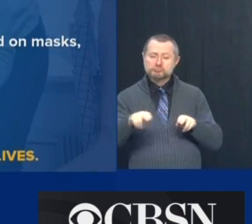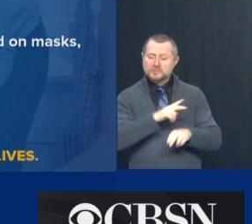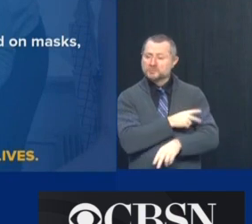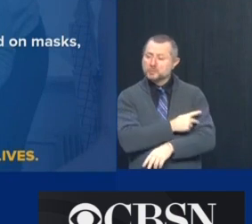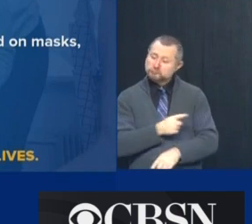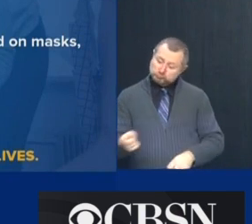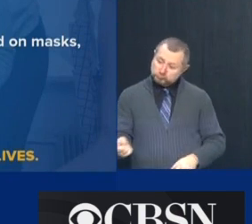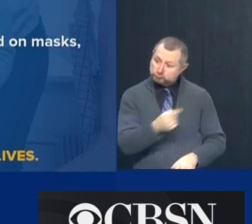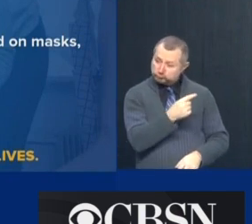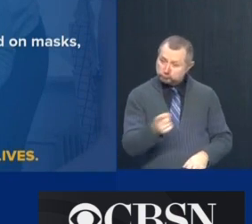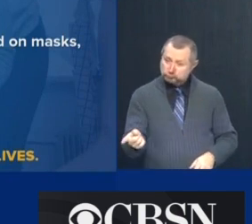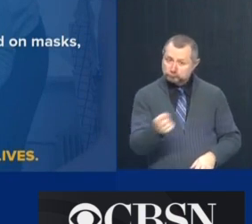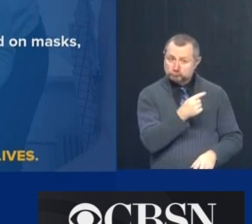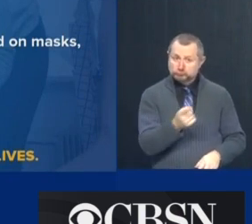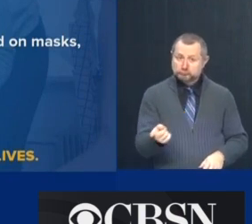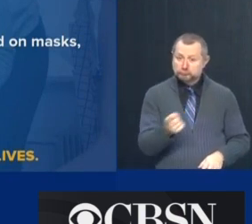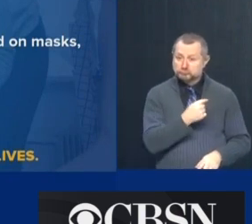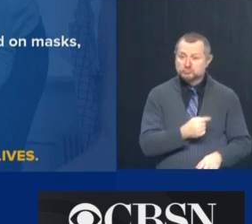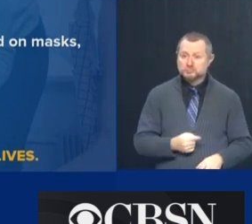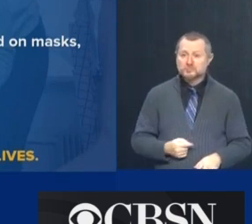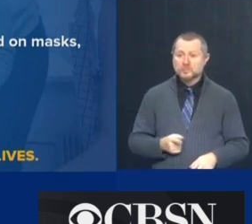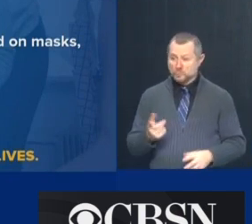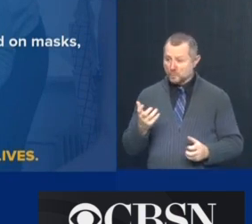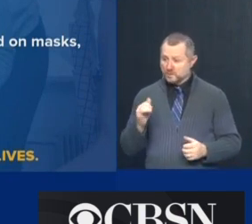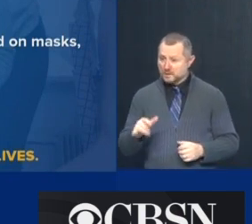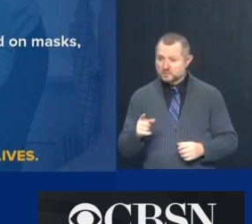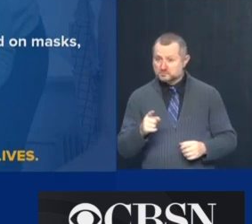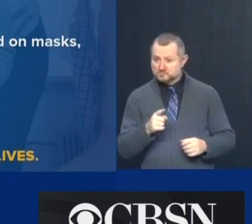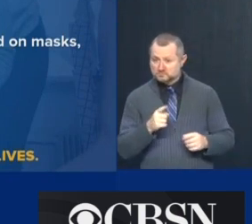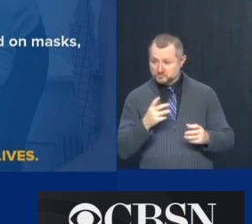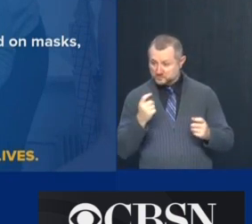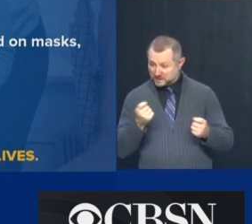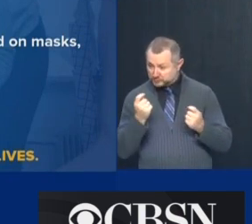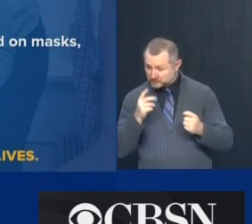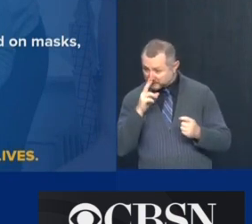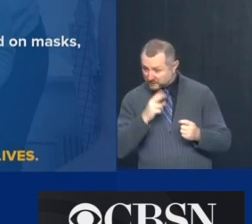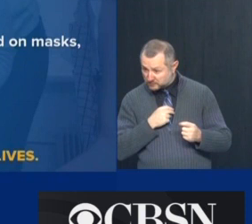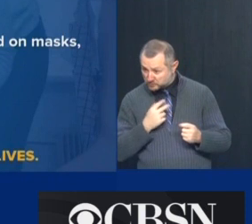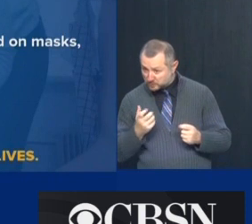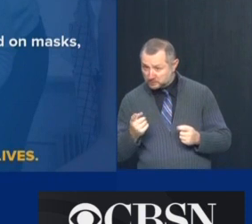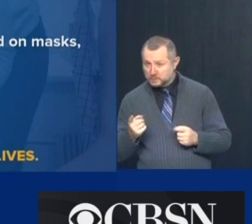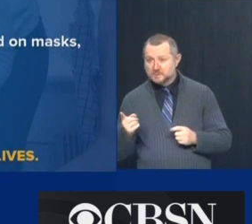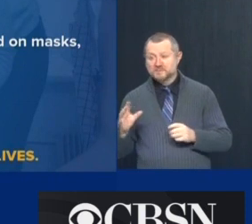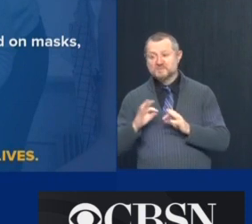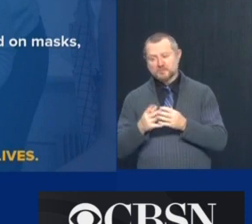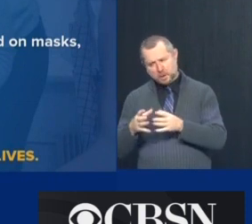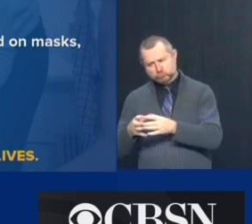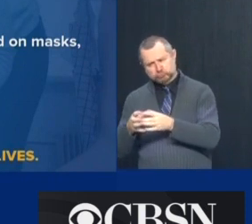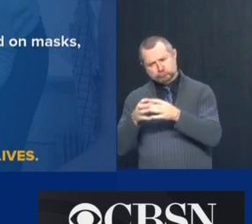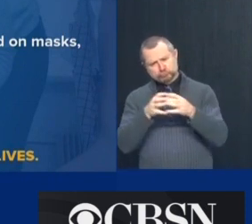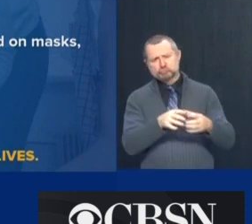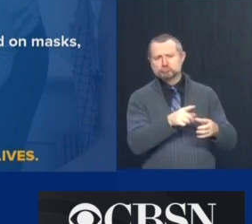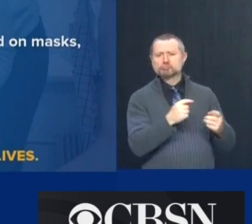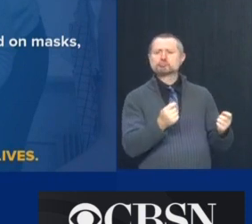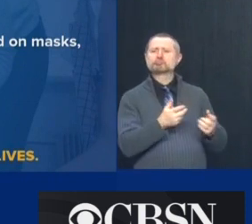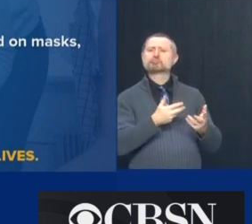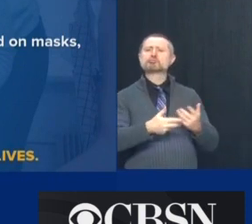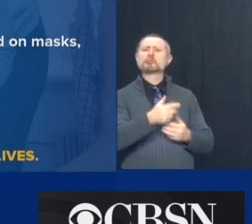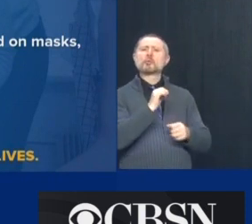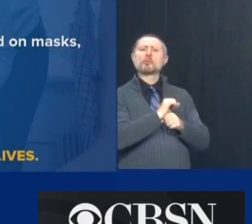guy. You want to celebrate Thanksgiving? Bring your whole family and your extended family and go